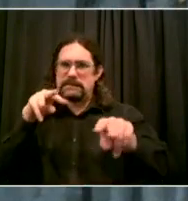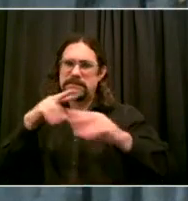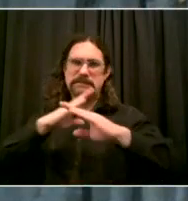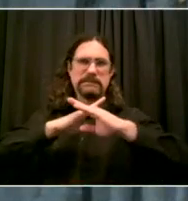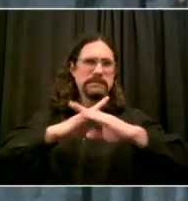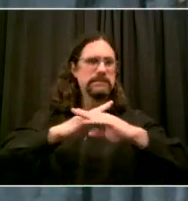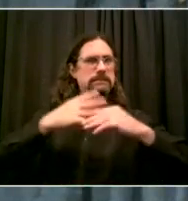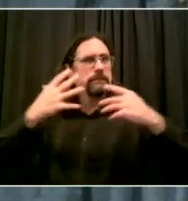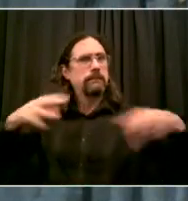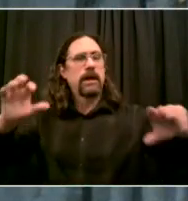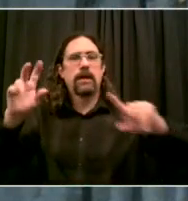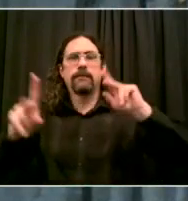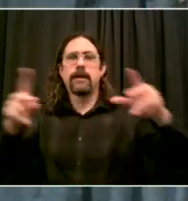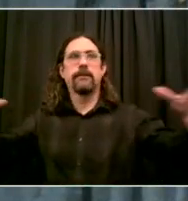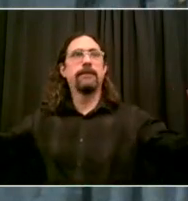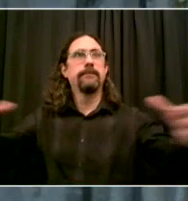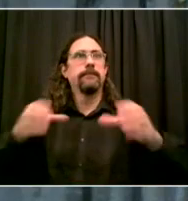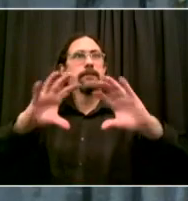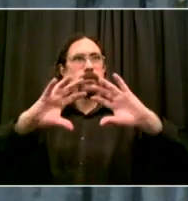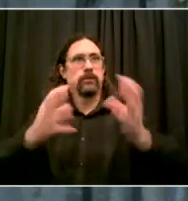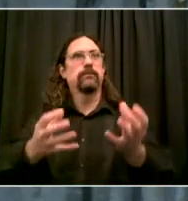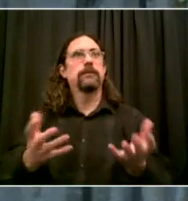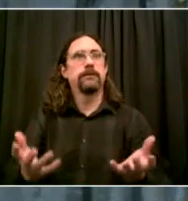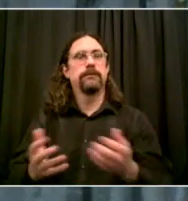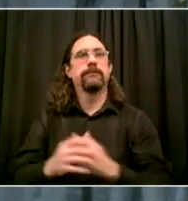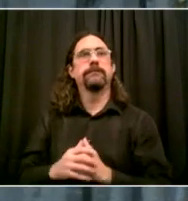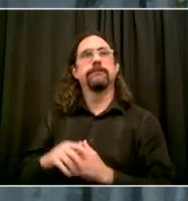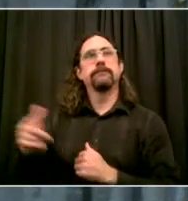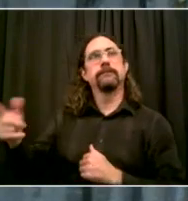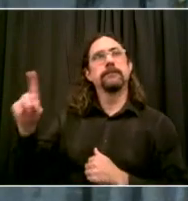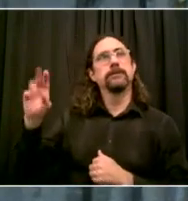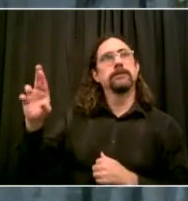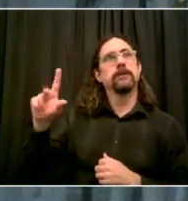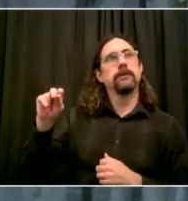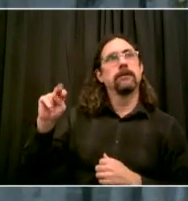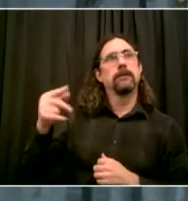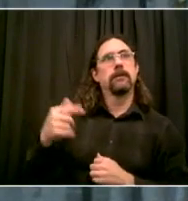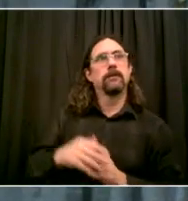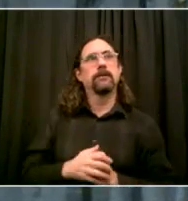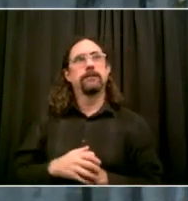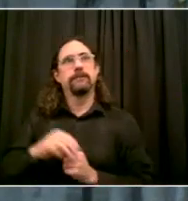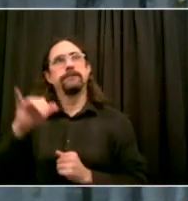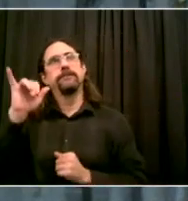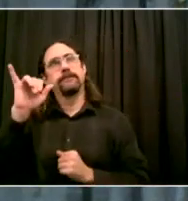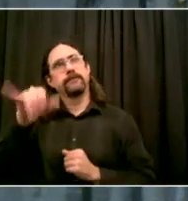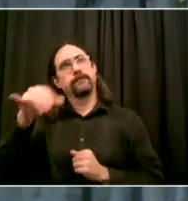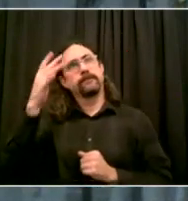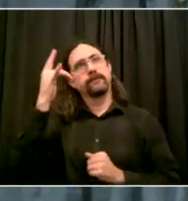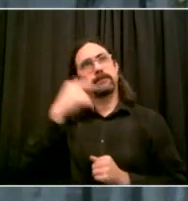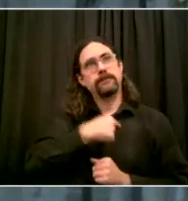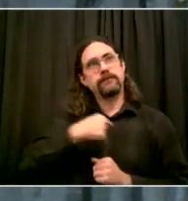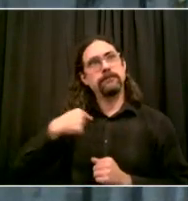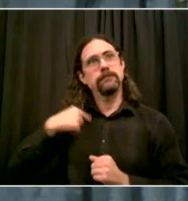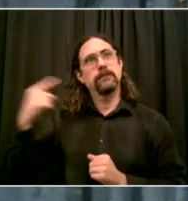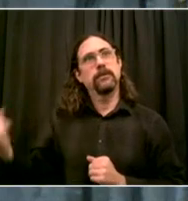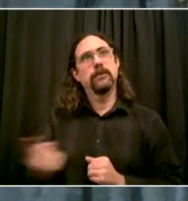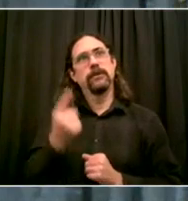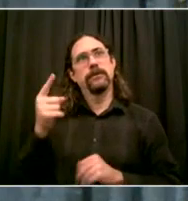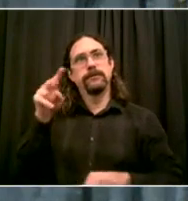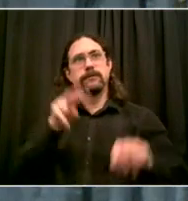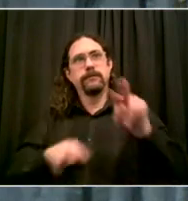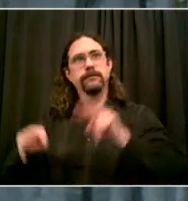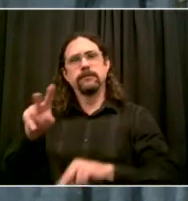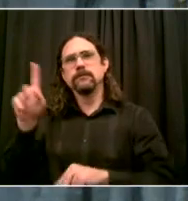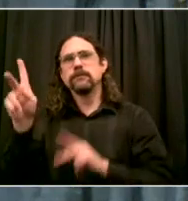have received the infection. That's why we look at things like workplaces, and we have granular detail on the type of workplaces. Anytime there's more than two or